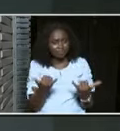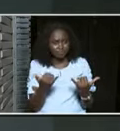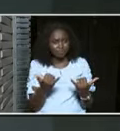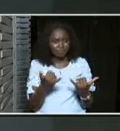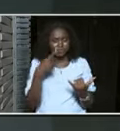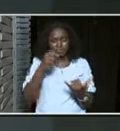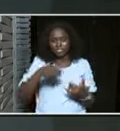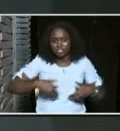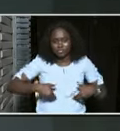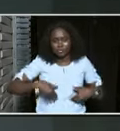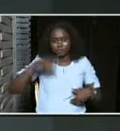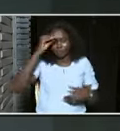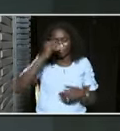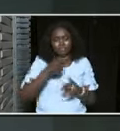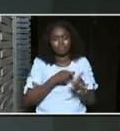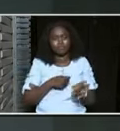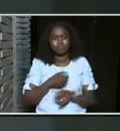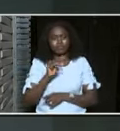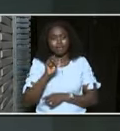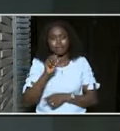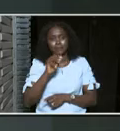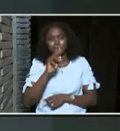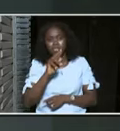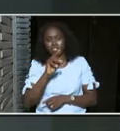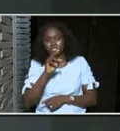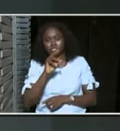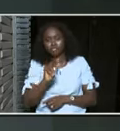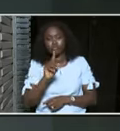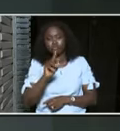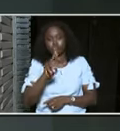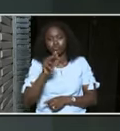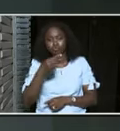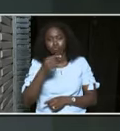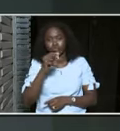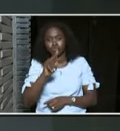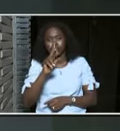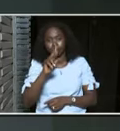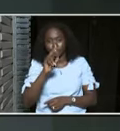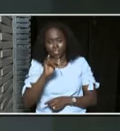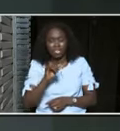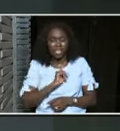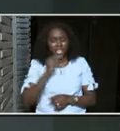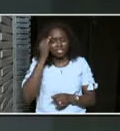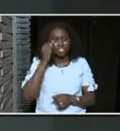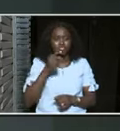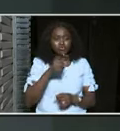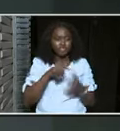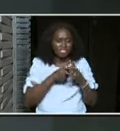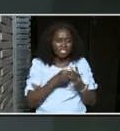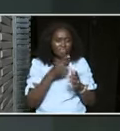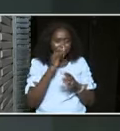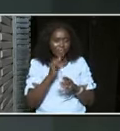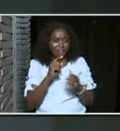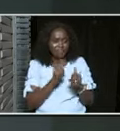young man from Maiduguri, I thought you should start by acknowledging our efforts in